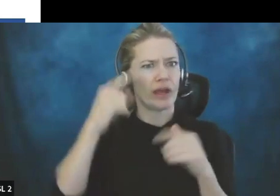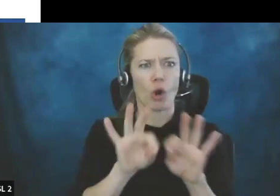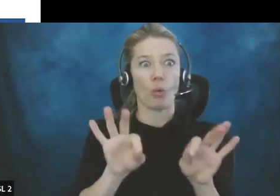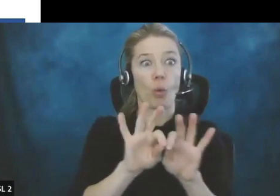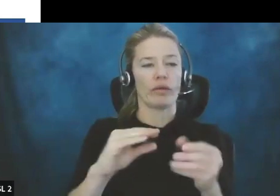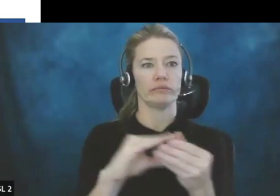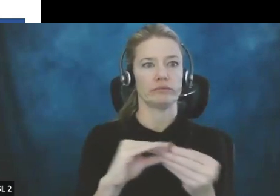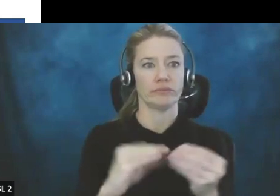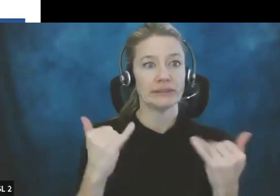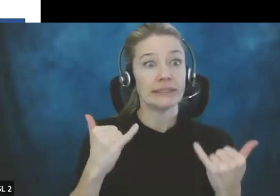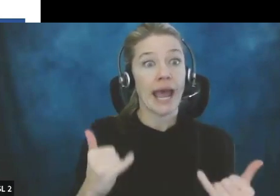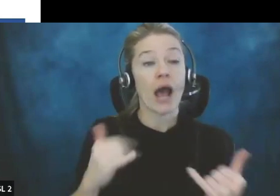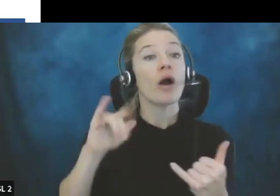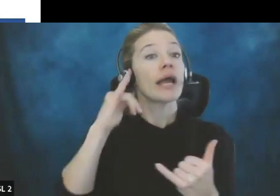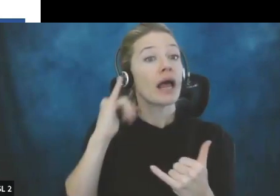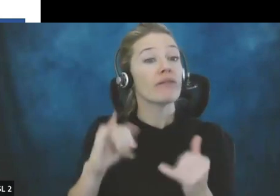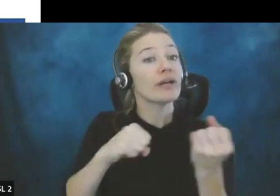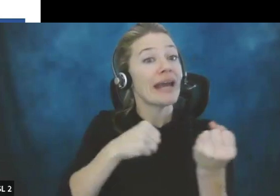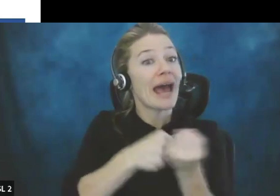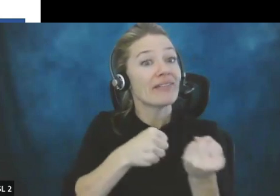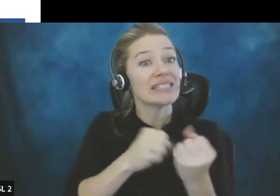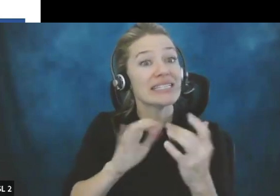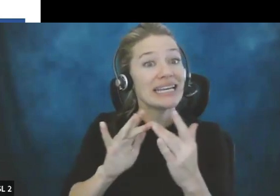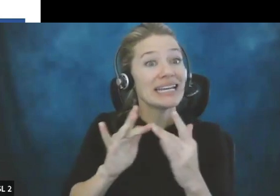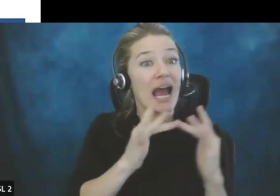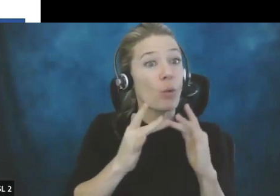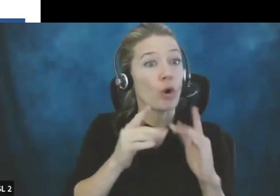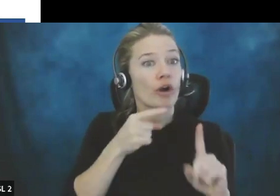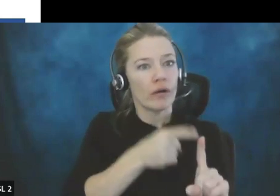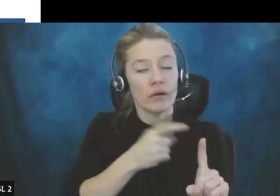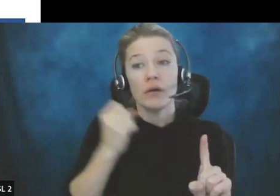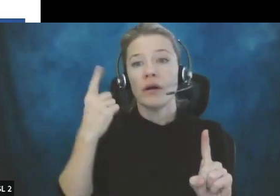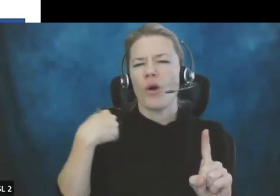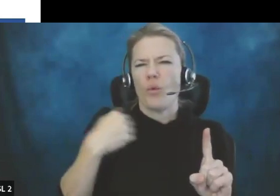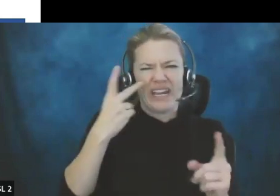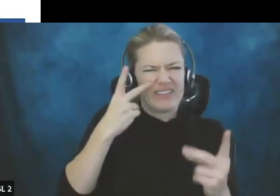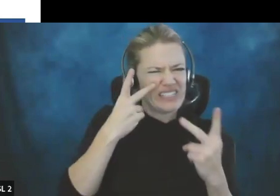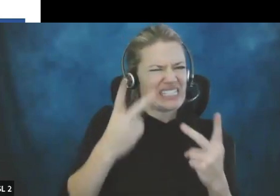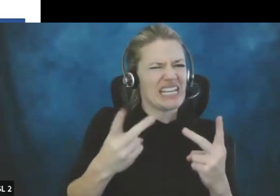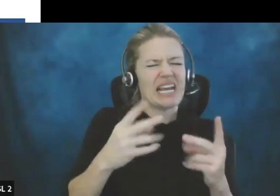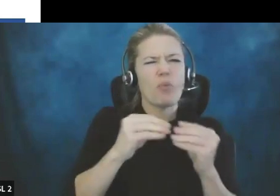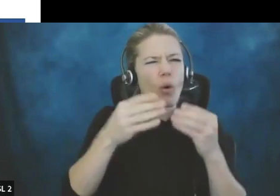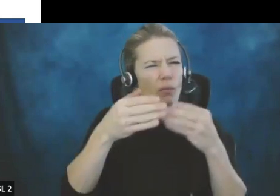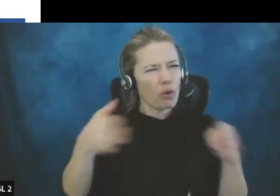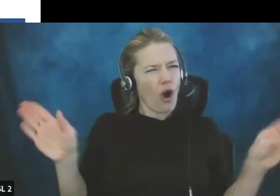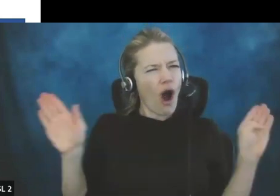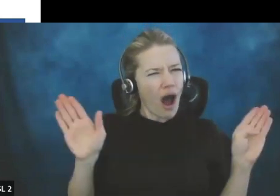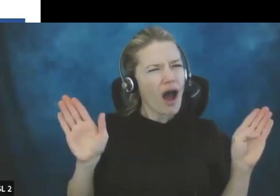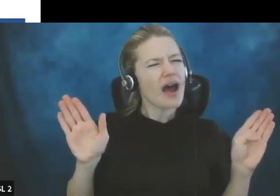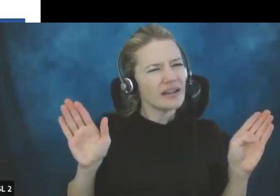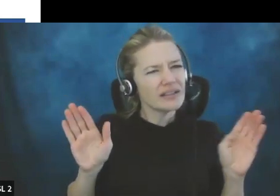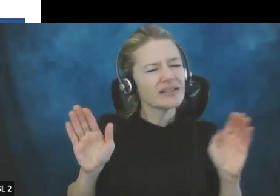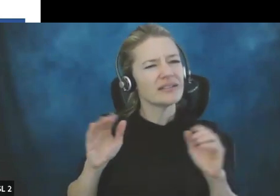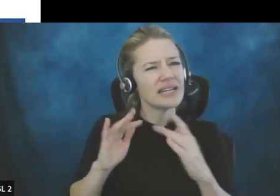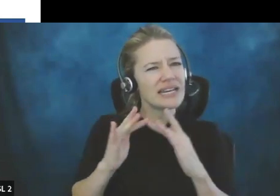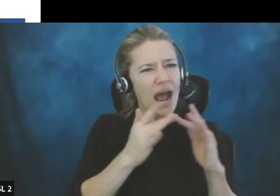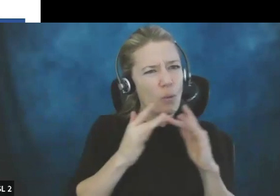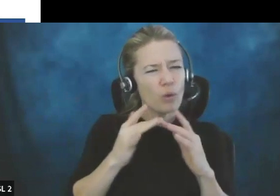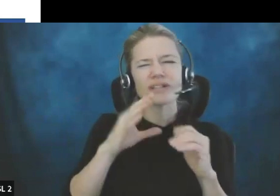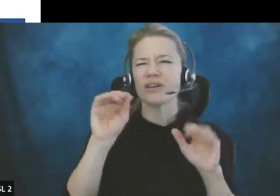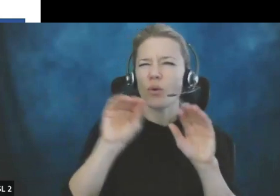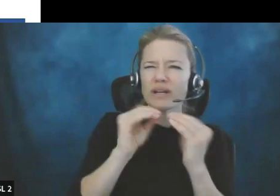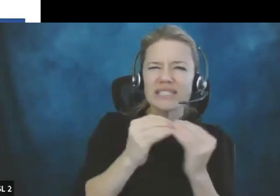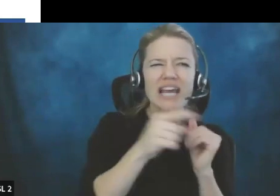initiatives that I think are worth mentioning here, and that's the California Advocacy Network. So we've seen these broader